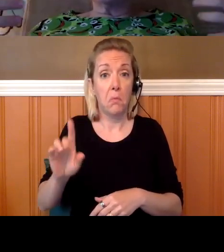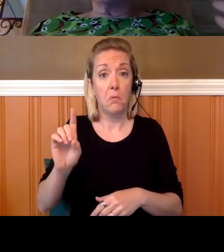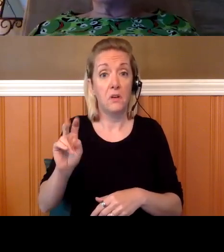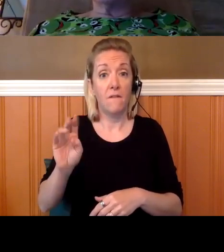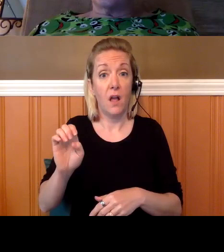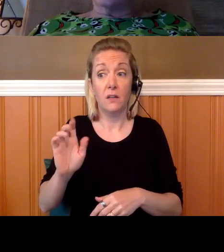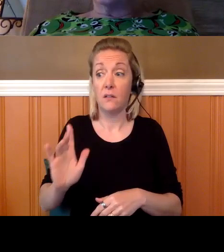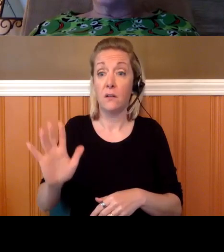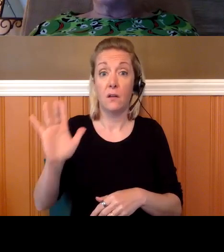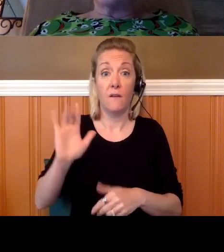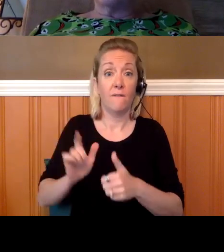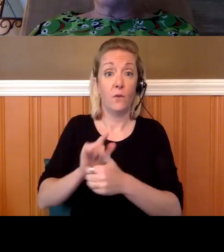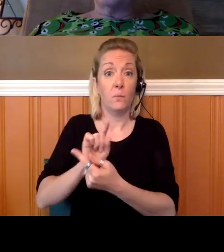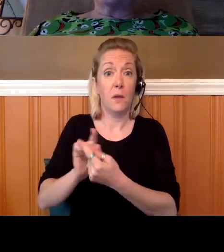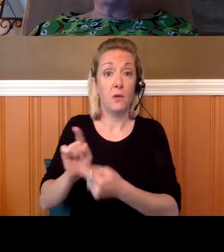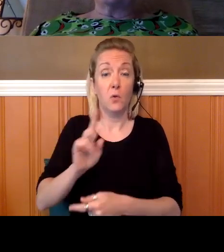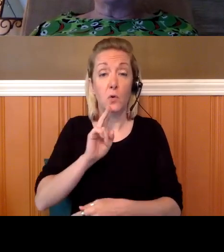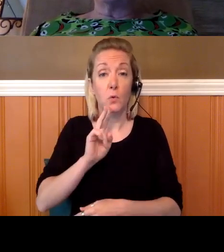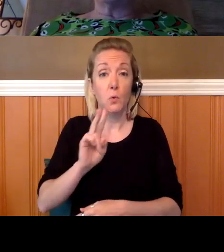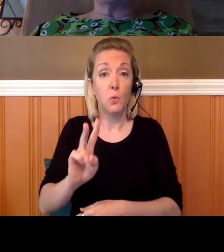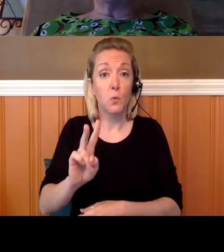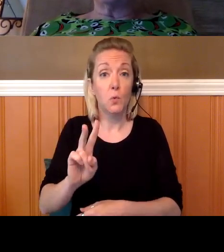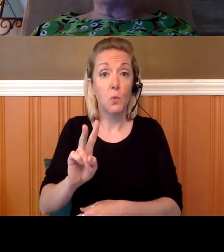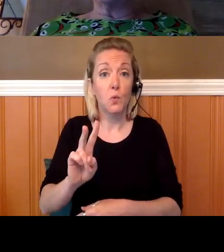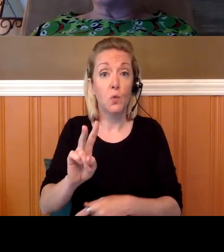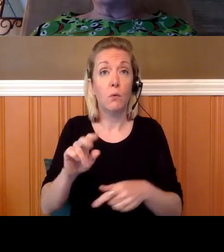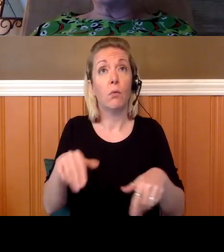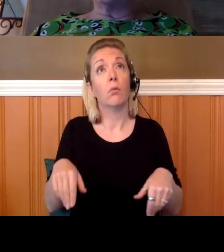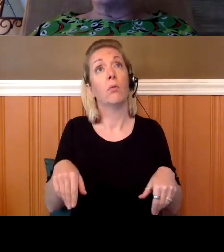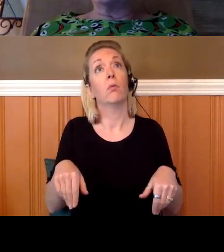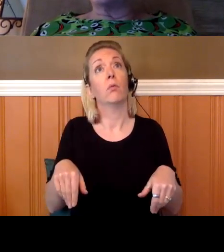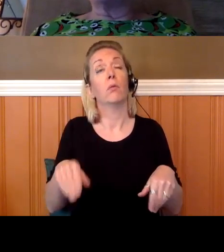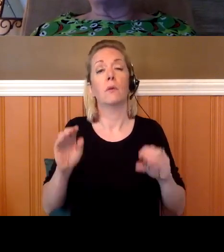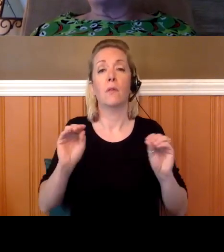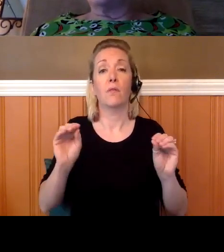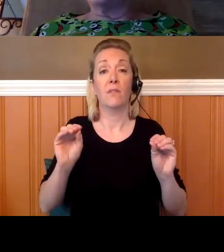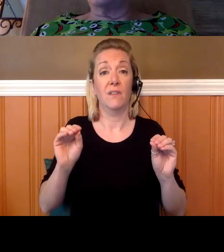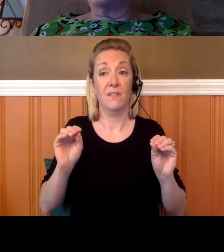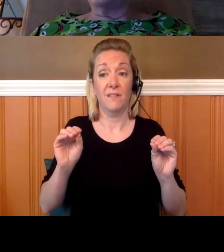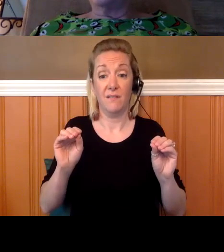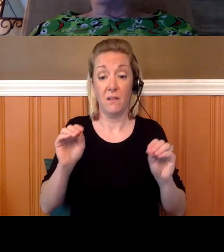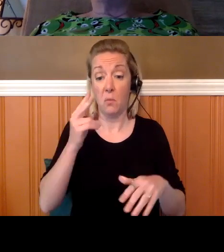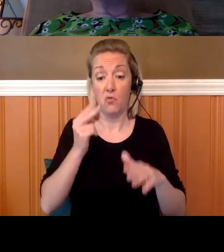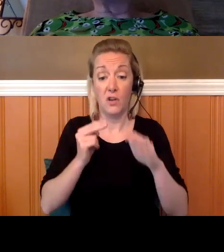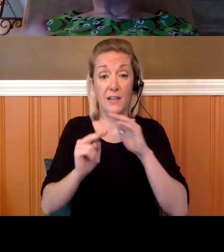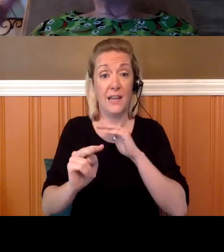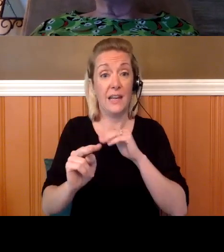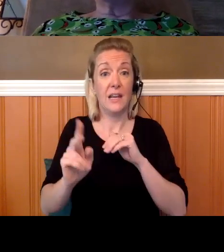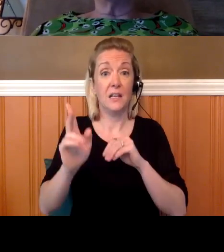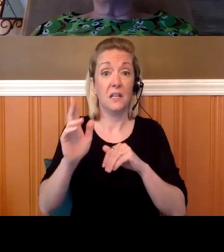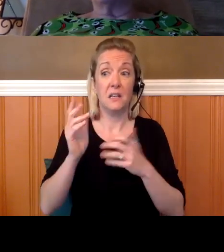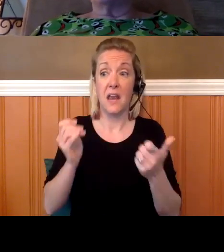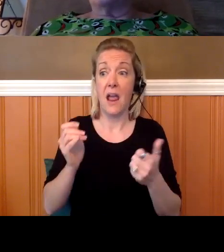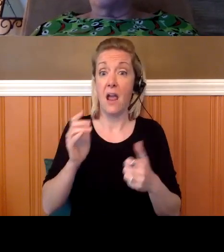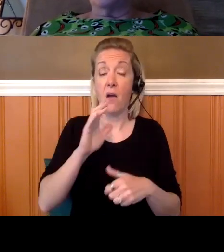thing sitting in her stroller, not looking at anything and not doing anything. If you'd have told me this was going to be the same kid 10 years